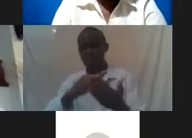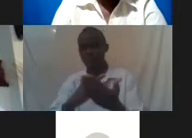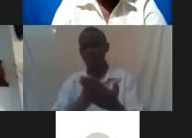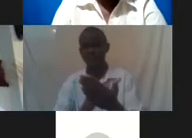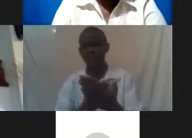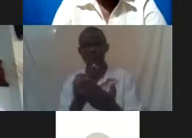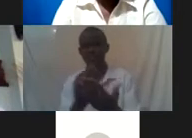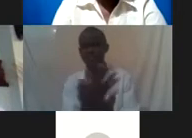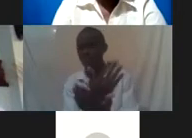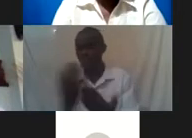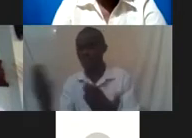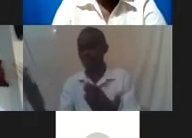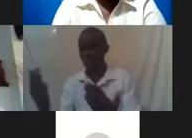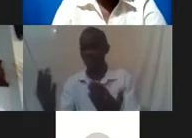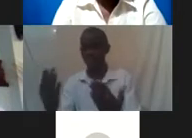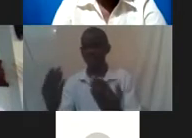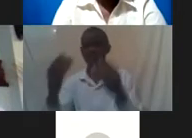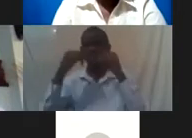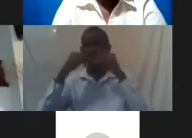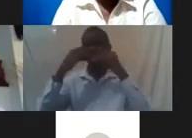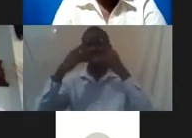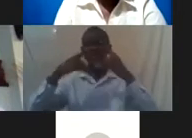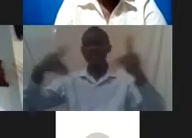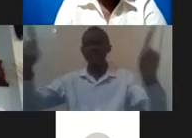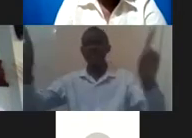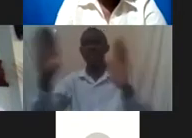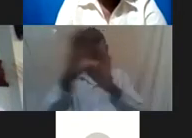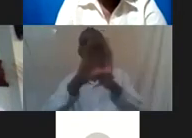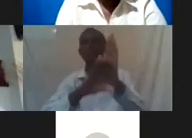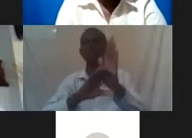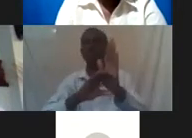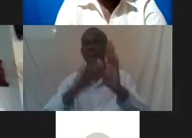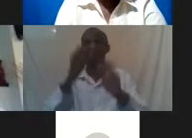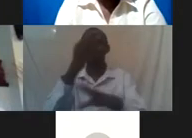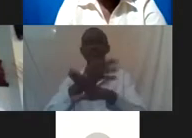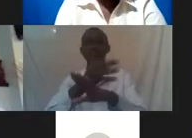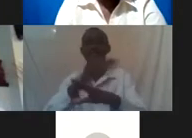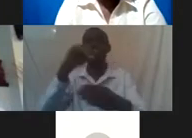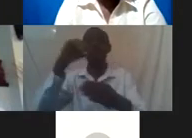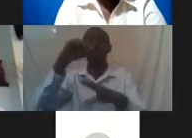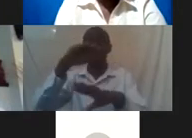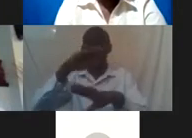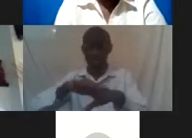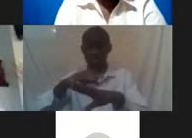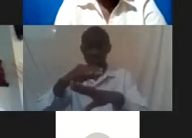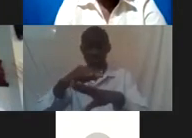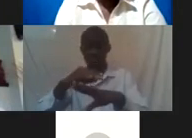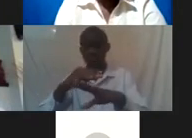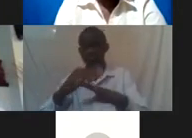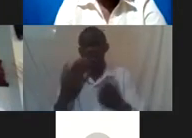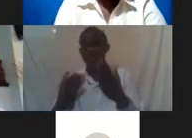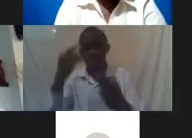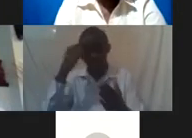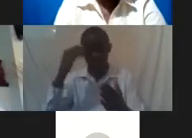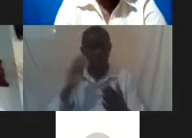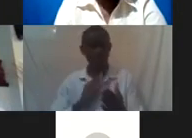these things declared unconstitutional on the ground that we are trying to